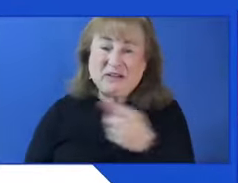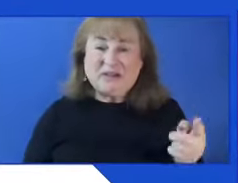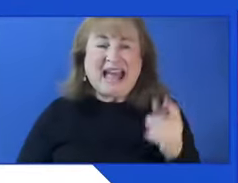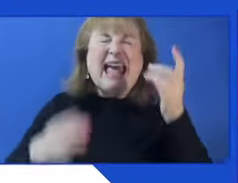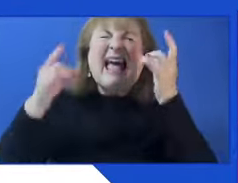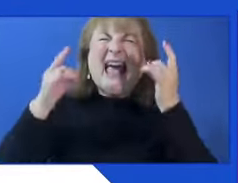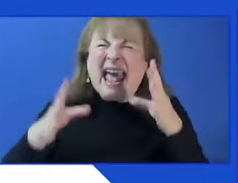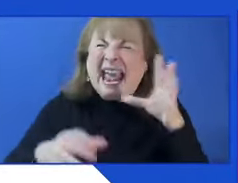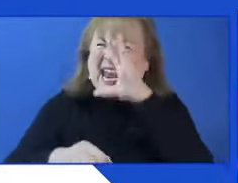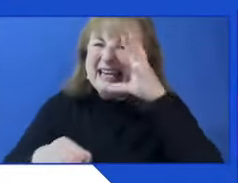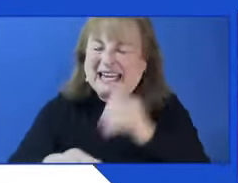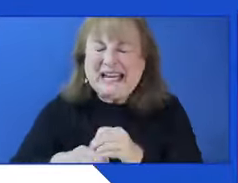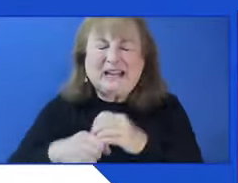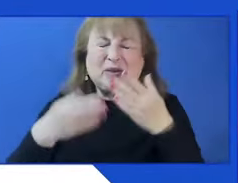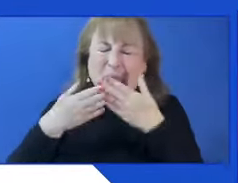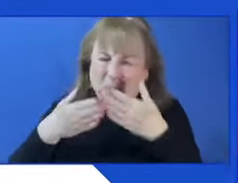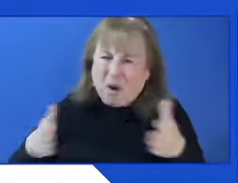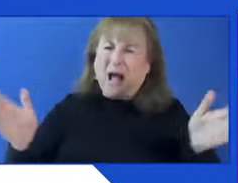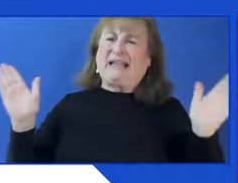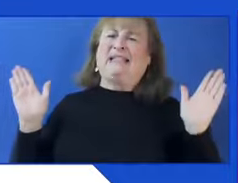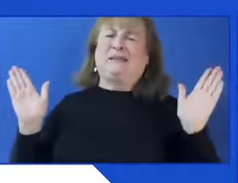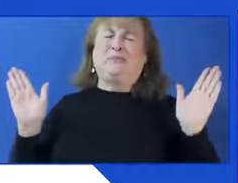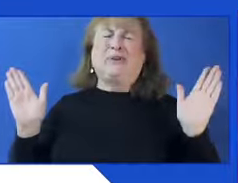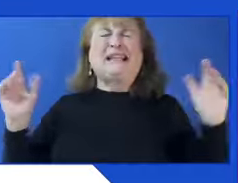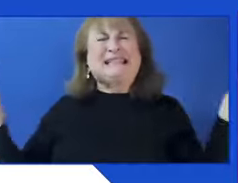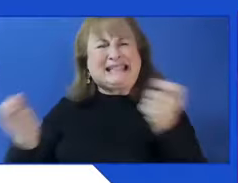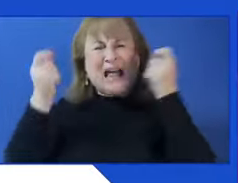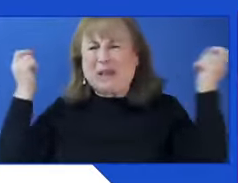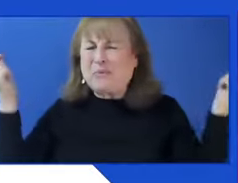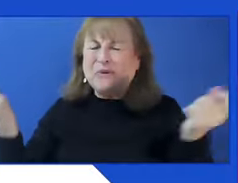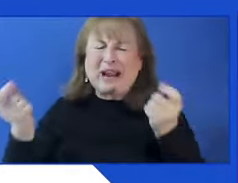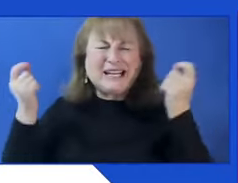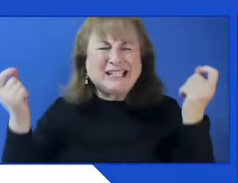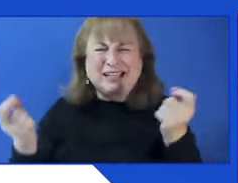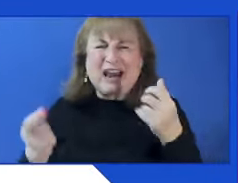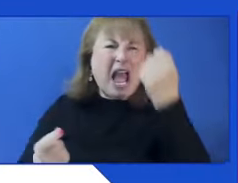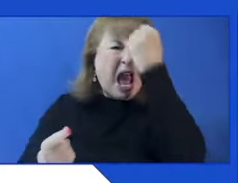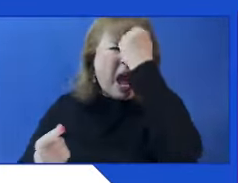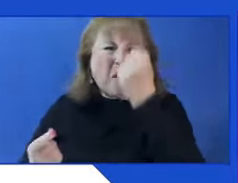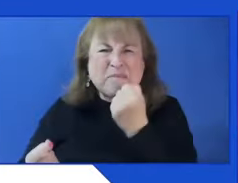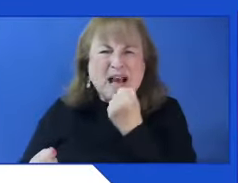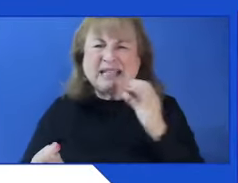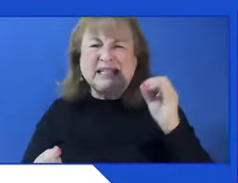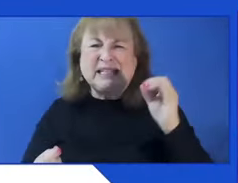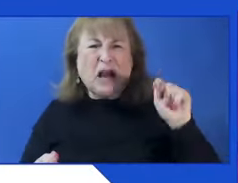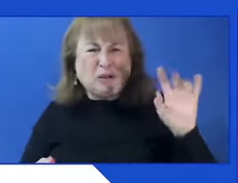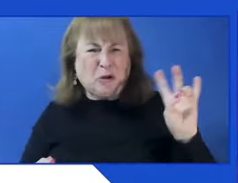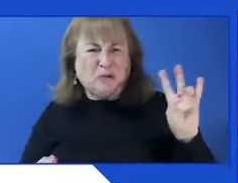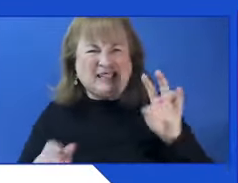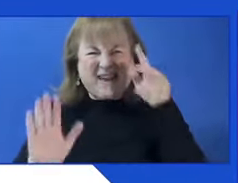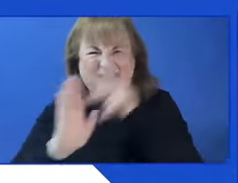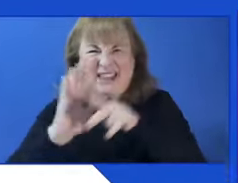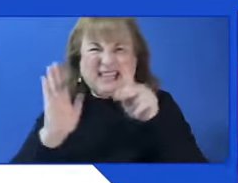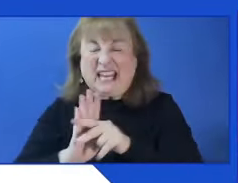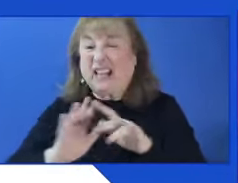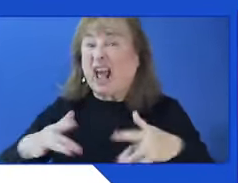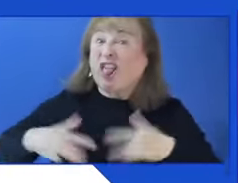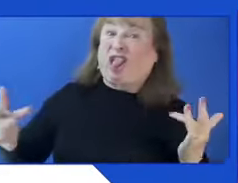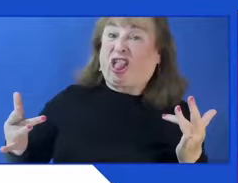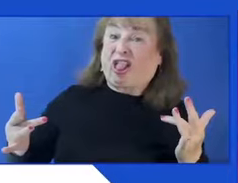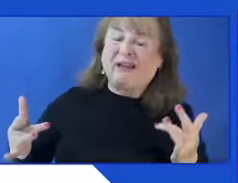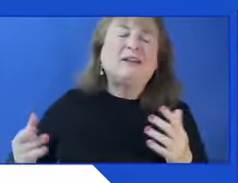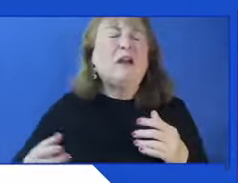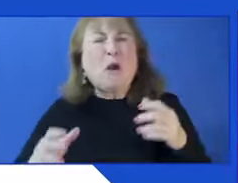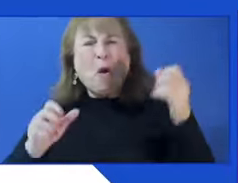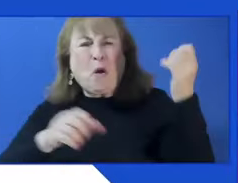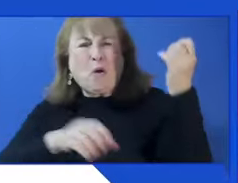the widespread celebrations of Hamas's October 7th killing spree. When